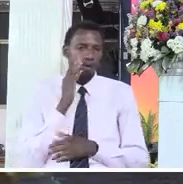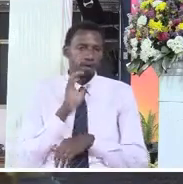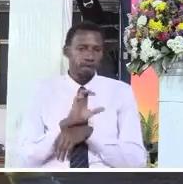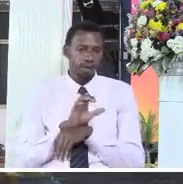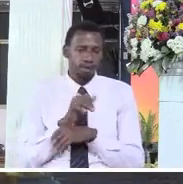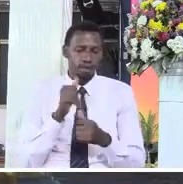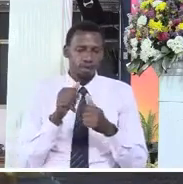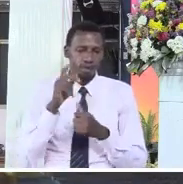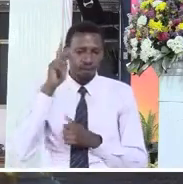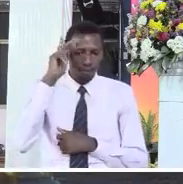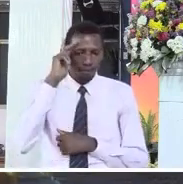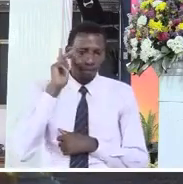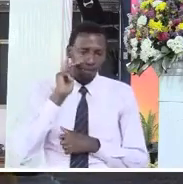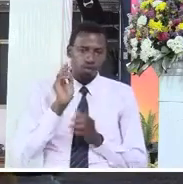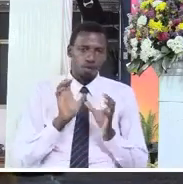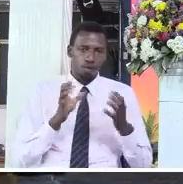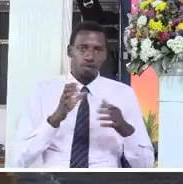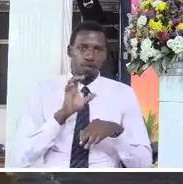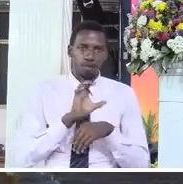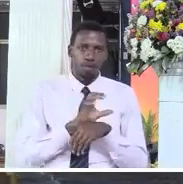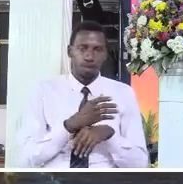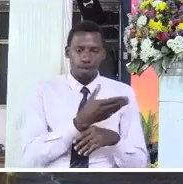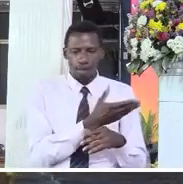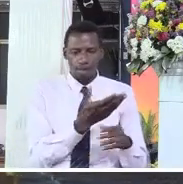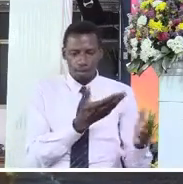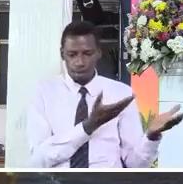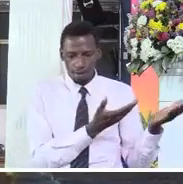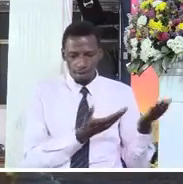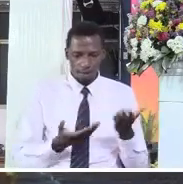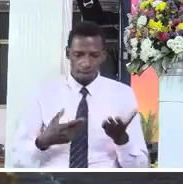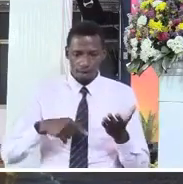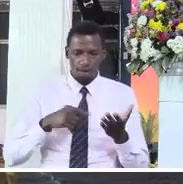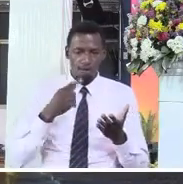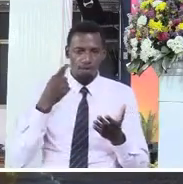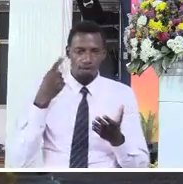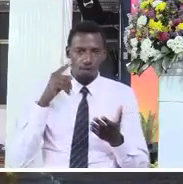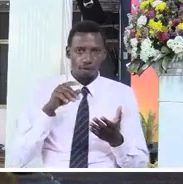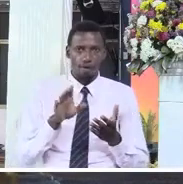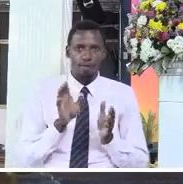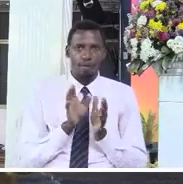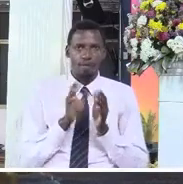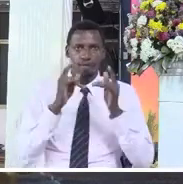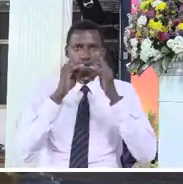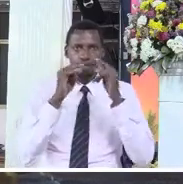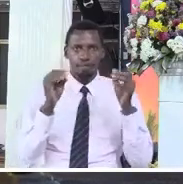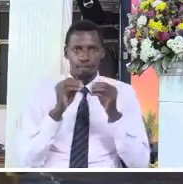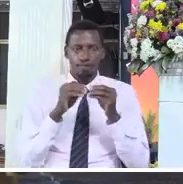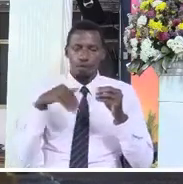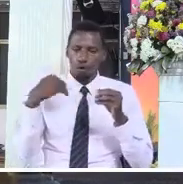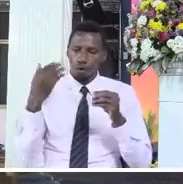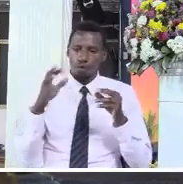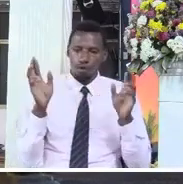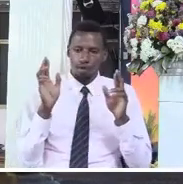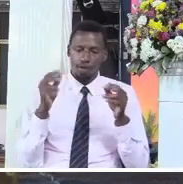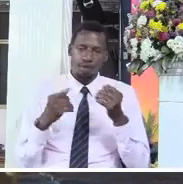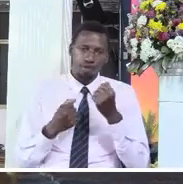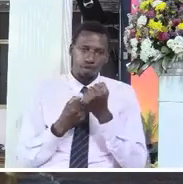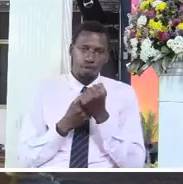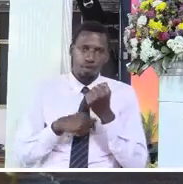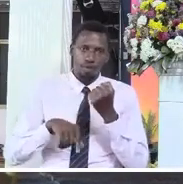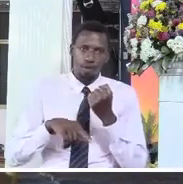Community Church. They invite us for their camp meetings, and you know, they are always there, by the way, to support us and to nourish